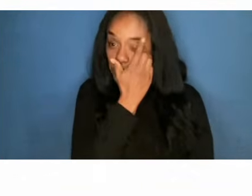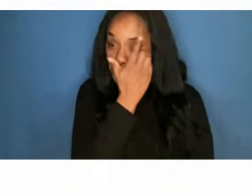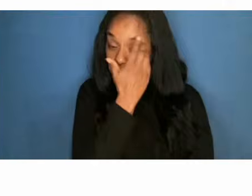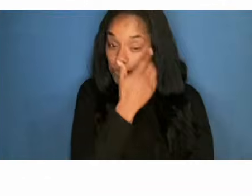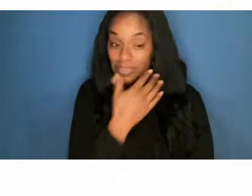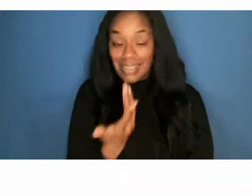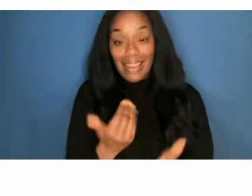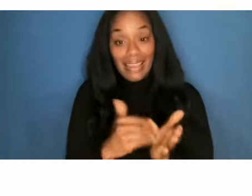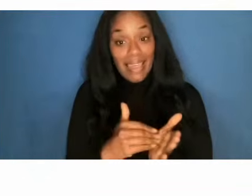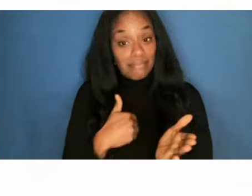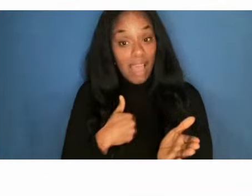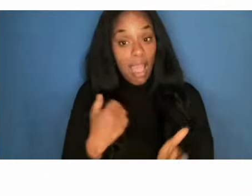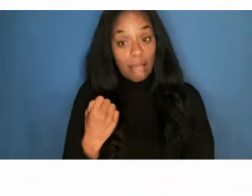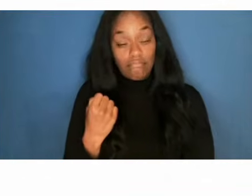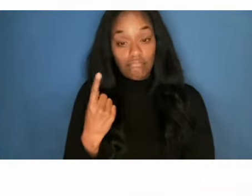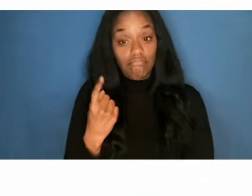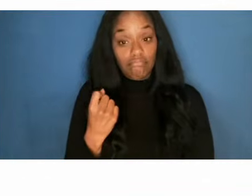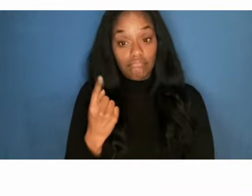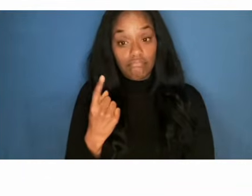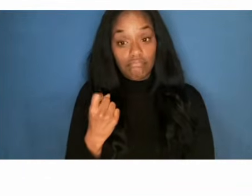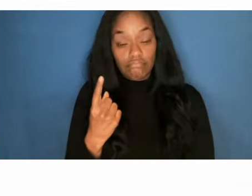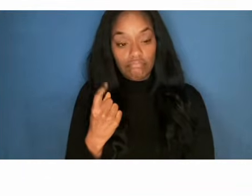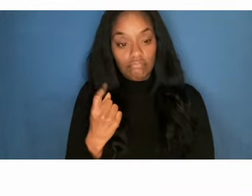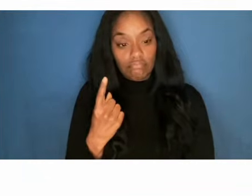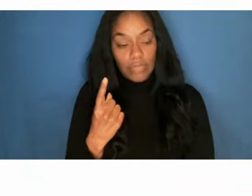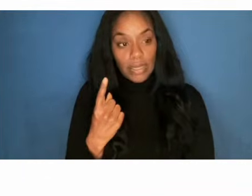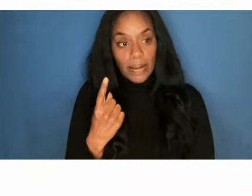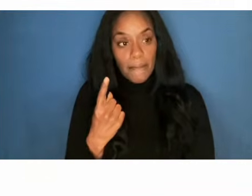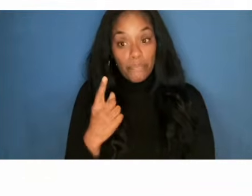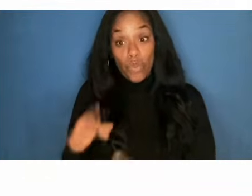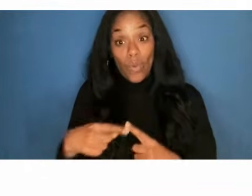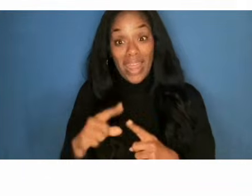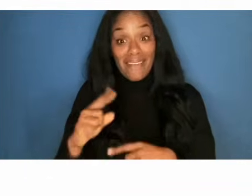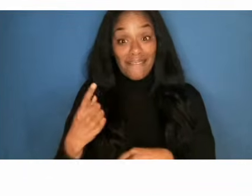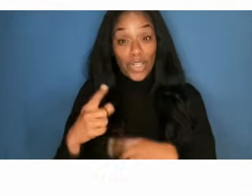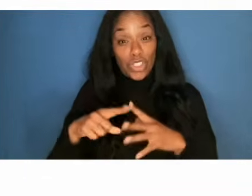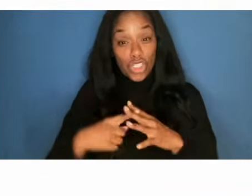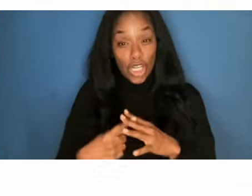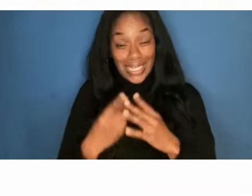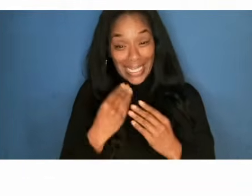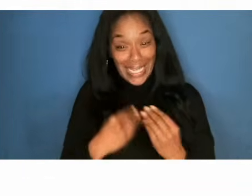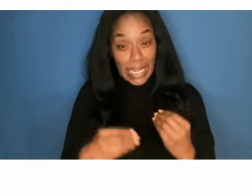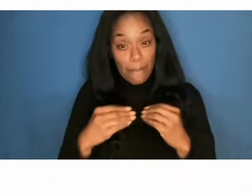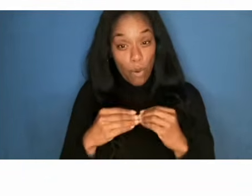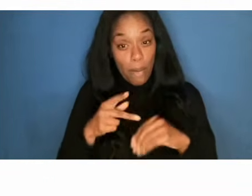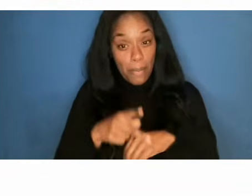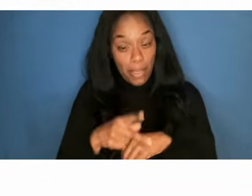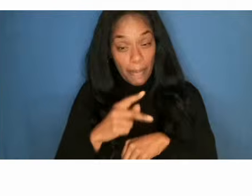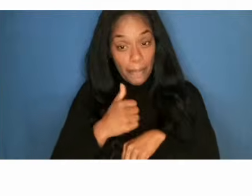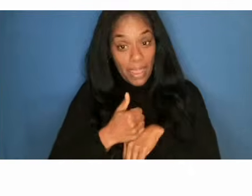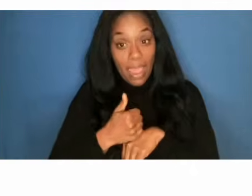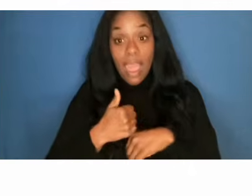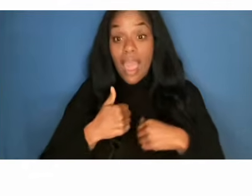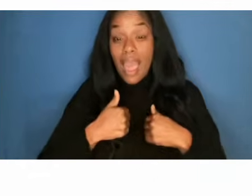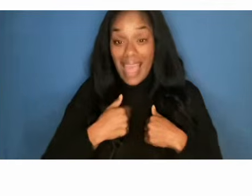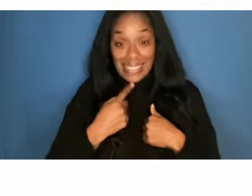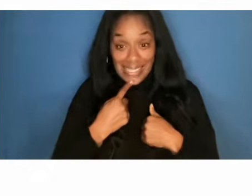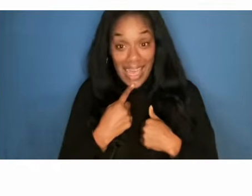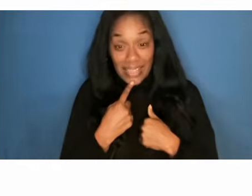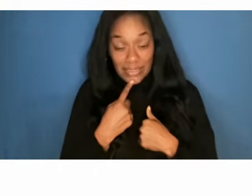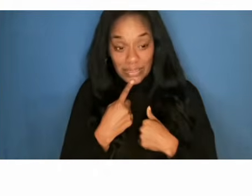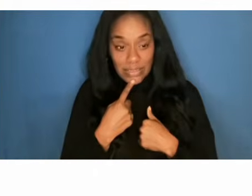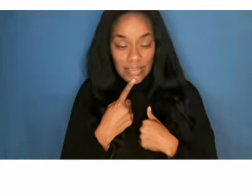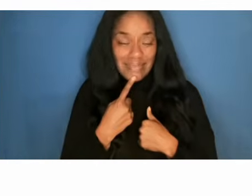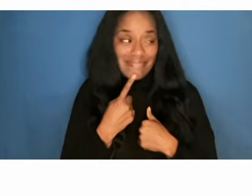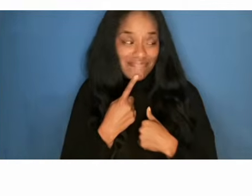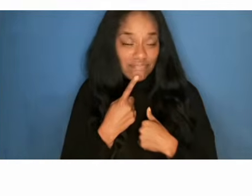I said, I can relate to that, because when I first started eating more plant-based, I was somebody who said out of my mouth like, "Oh